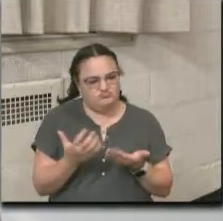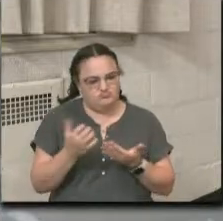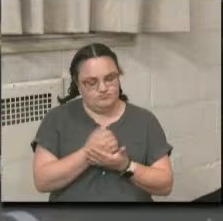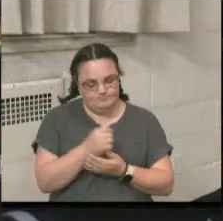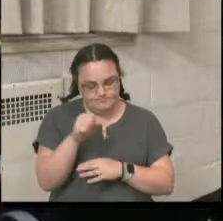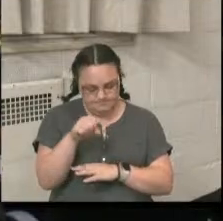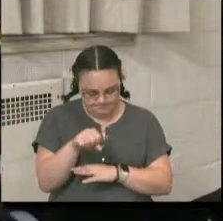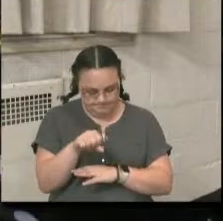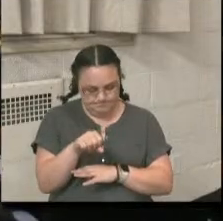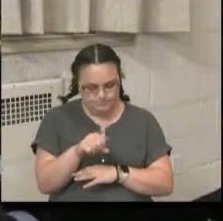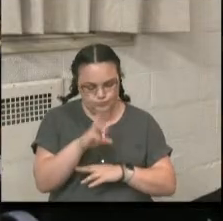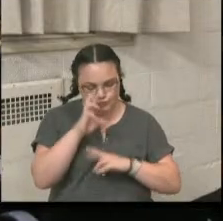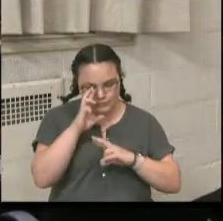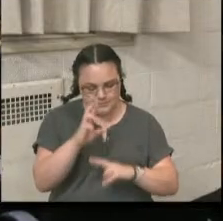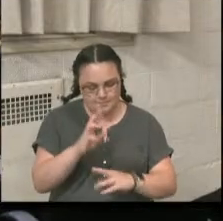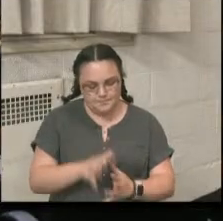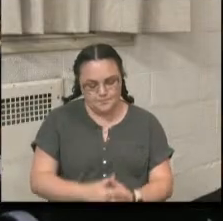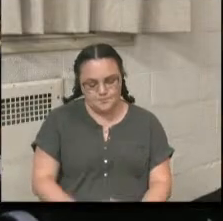heads.